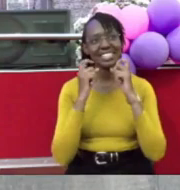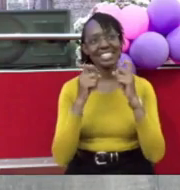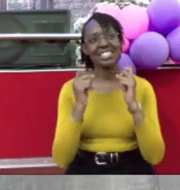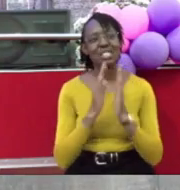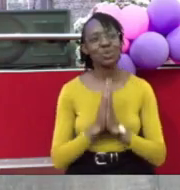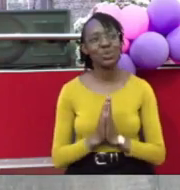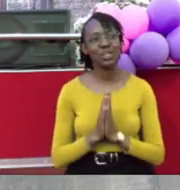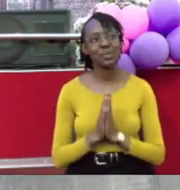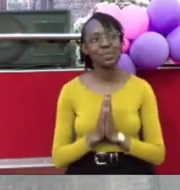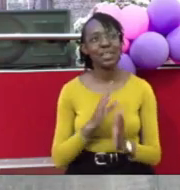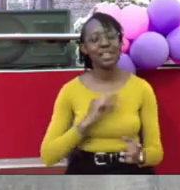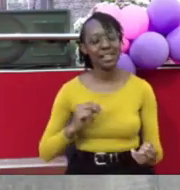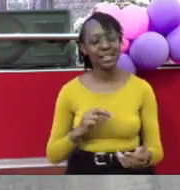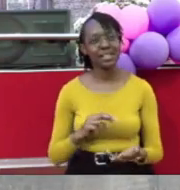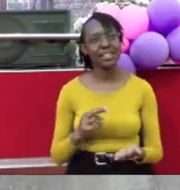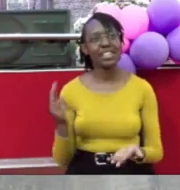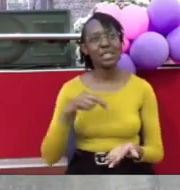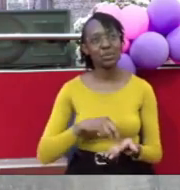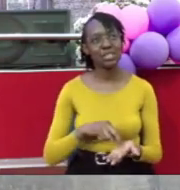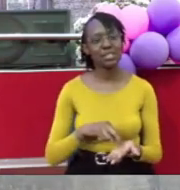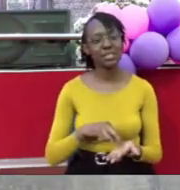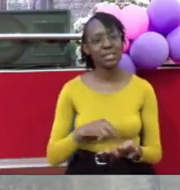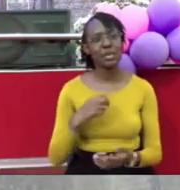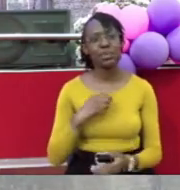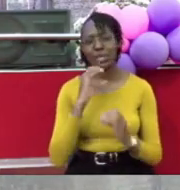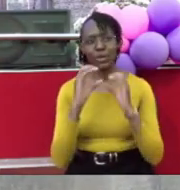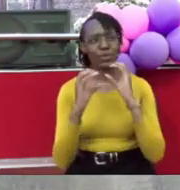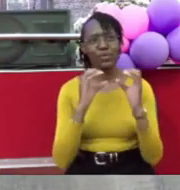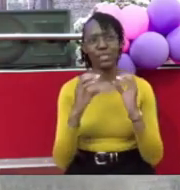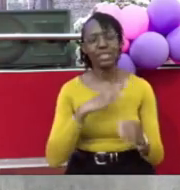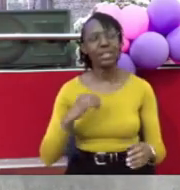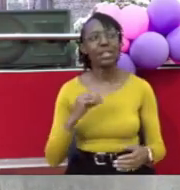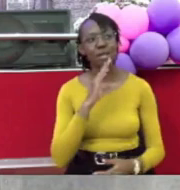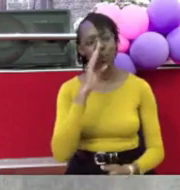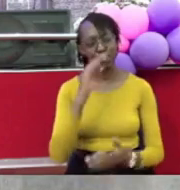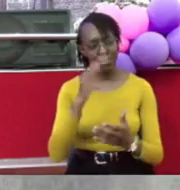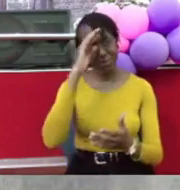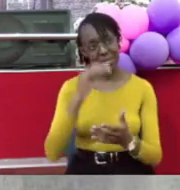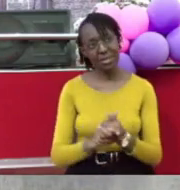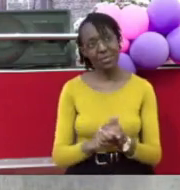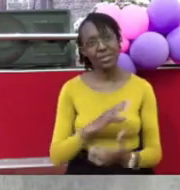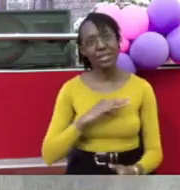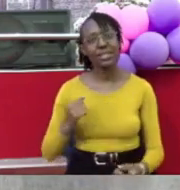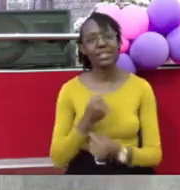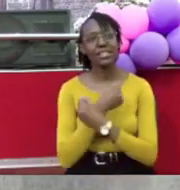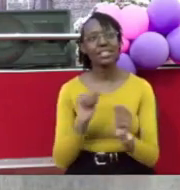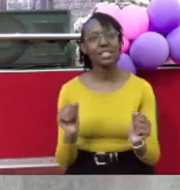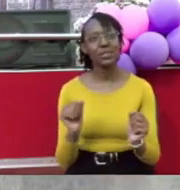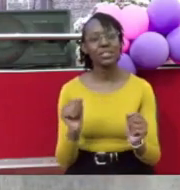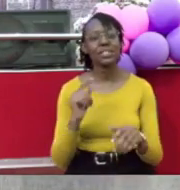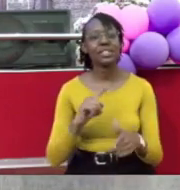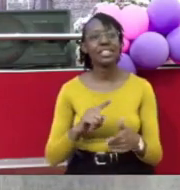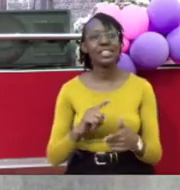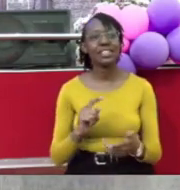dhambi, nikarudia. You confess. Kiri. You believe. Amini. You get saved. Okolewa. I'm saved up to now. Na hadi